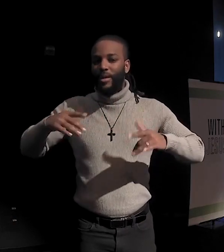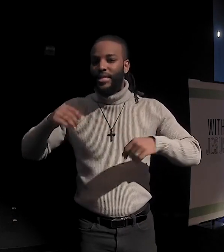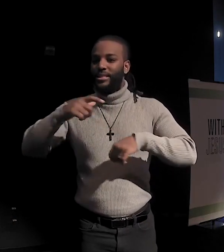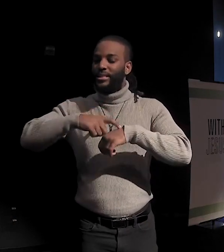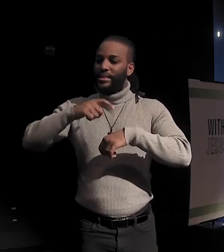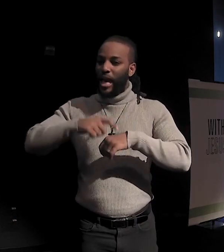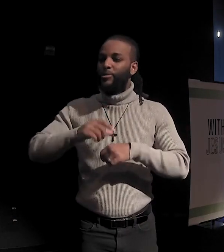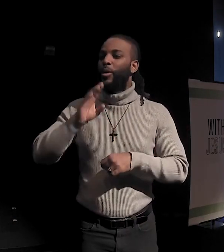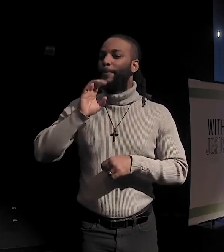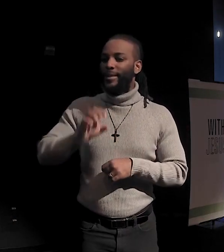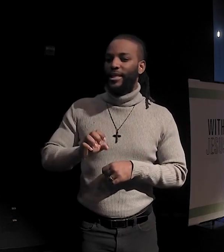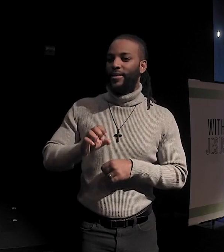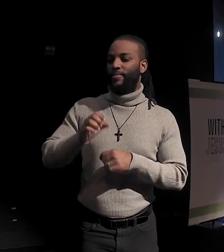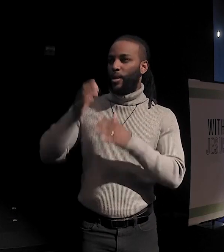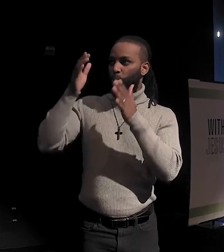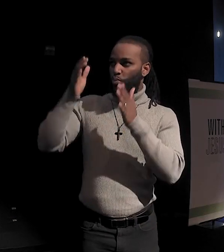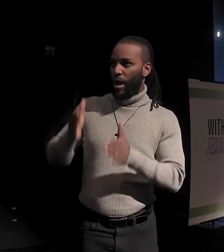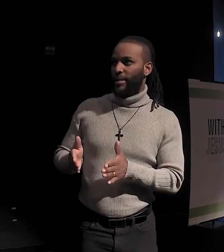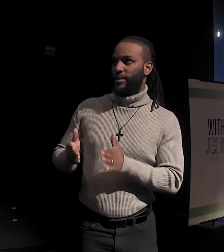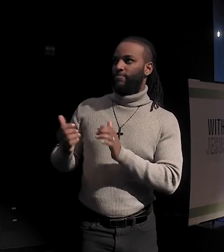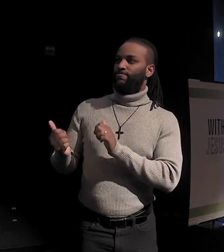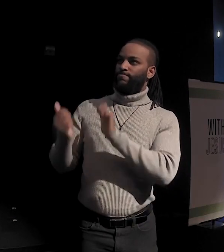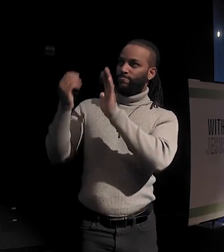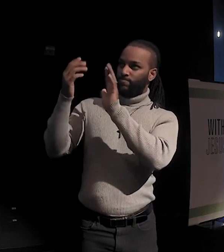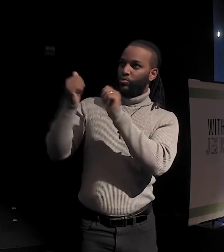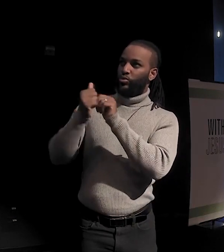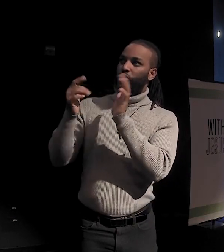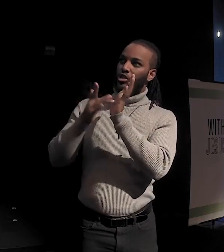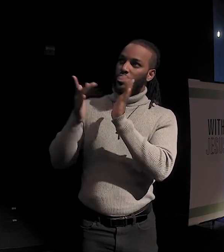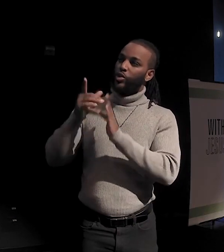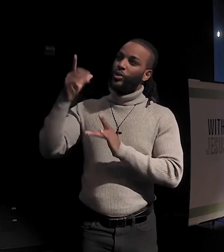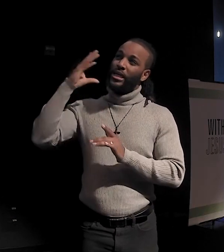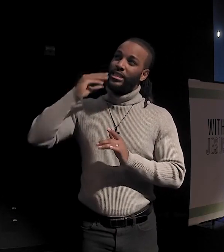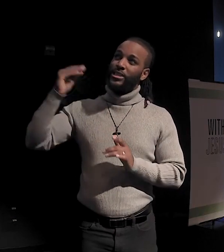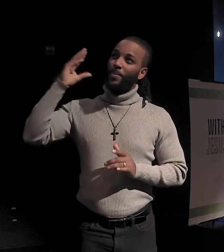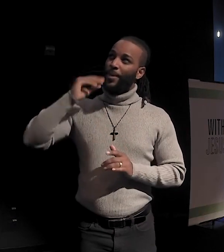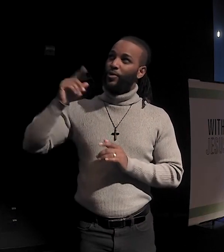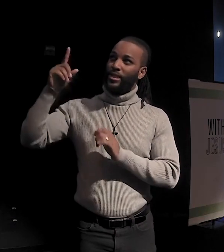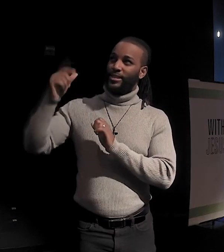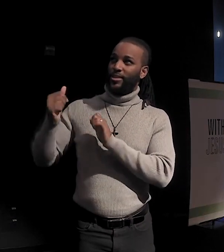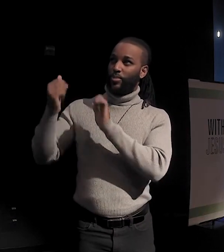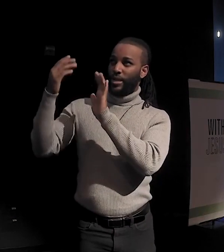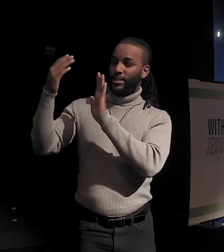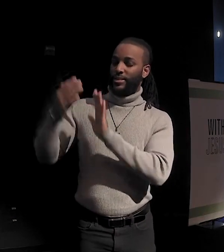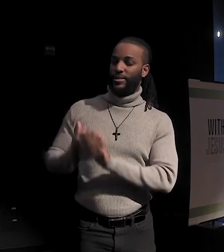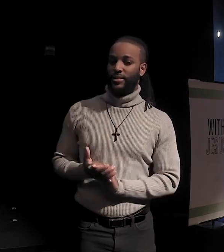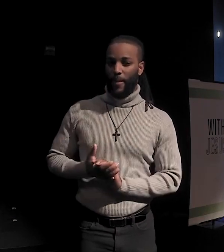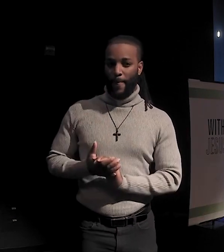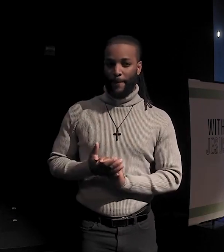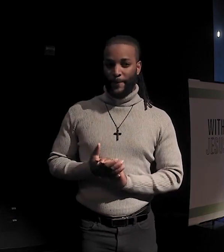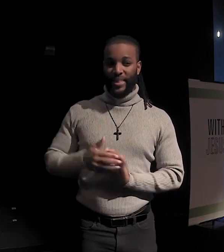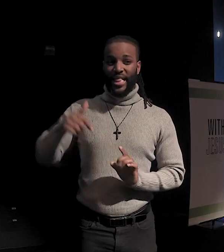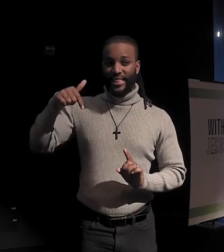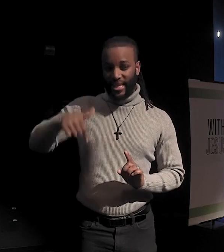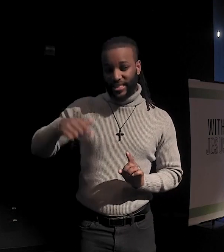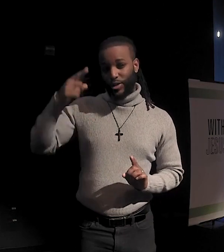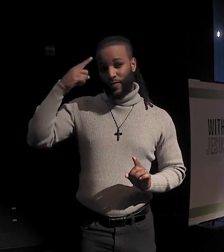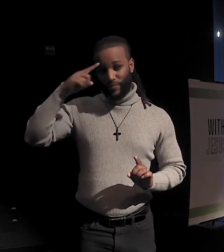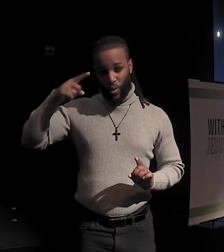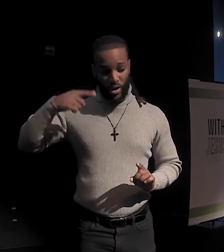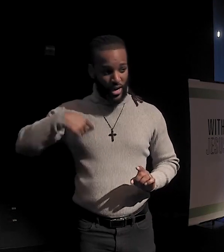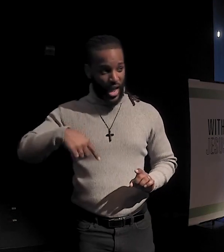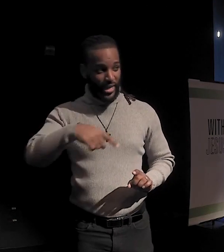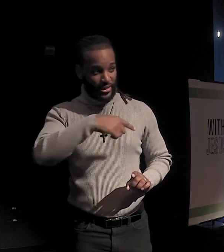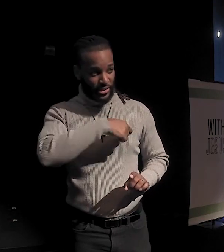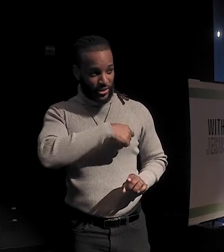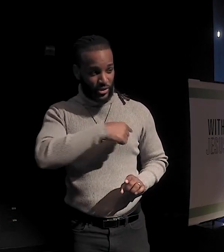be present with Jesus so that you experience his presence. This is for us.